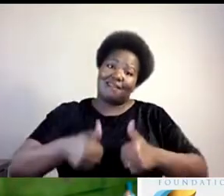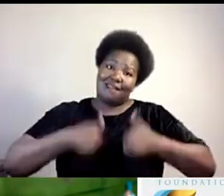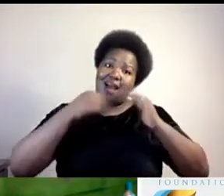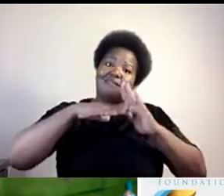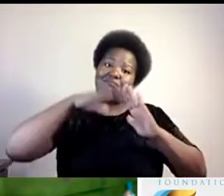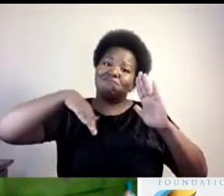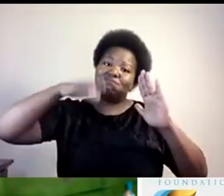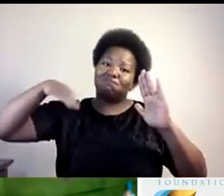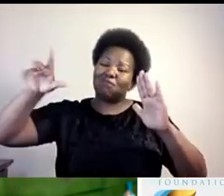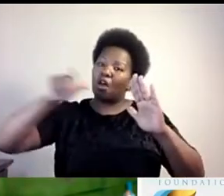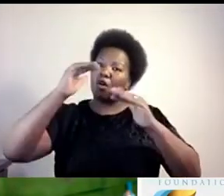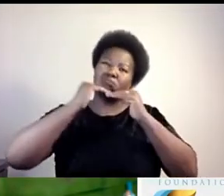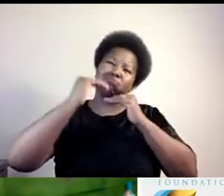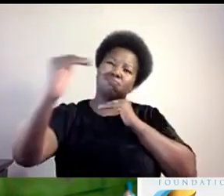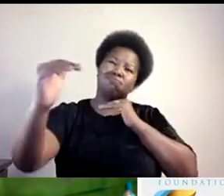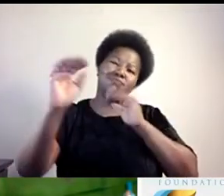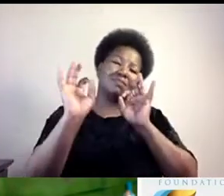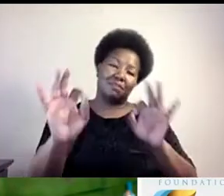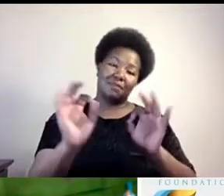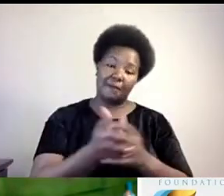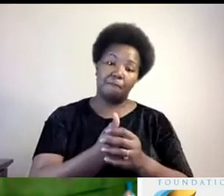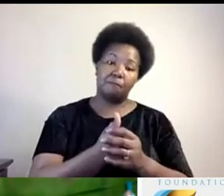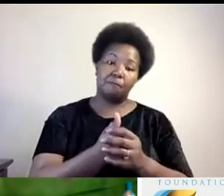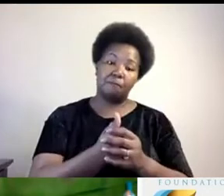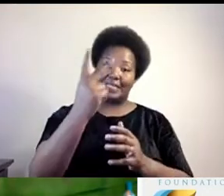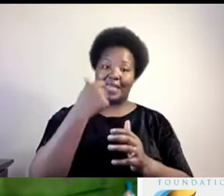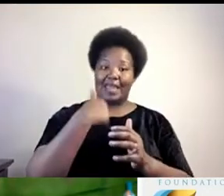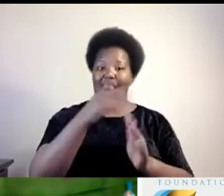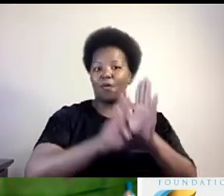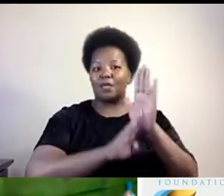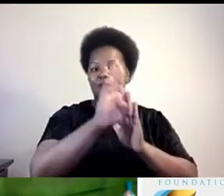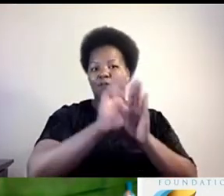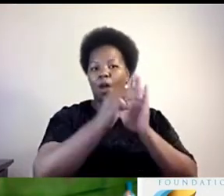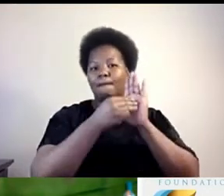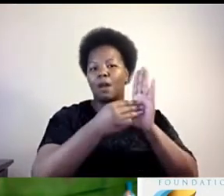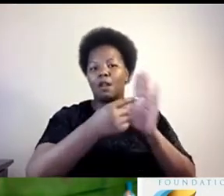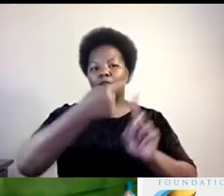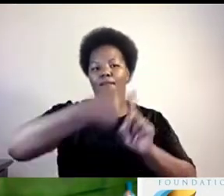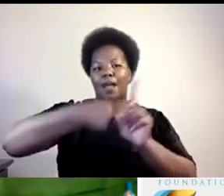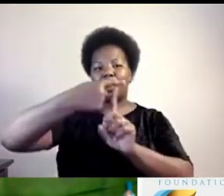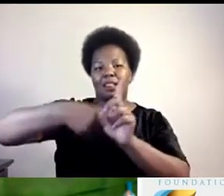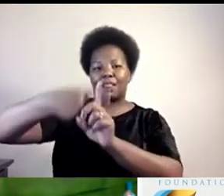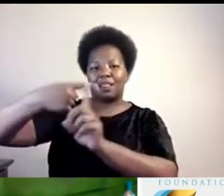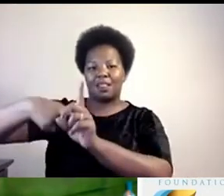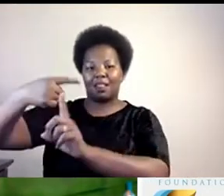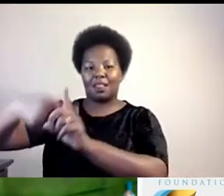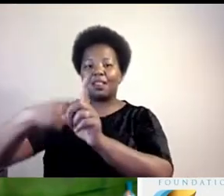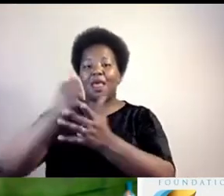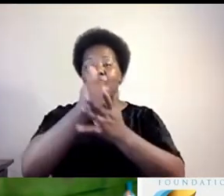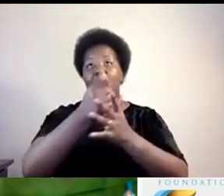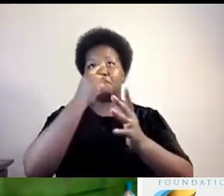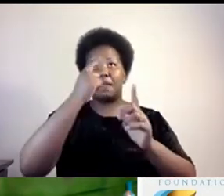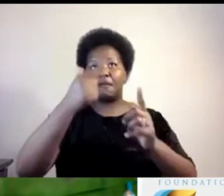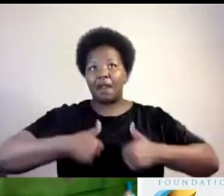you can see that we've developed a monthly model to try to help capture the fluctuation of those